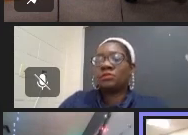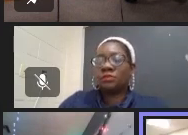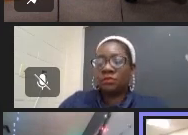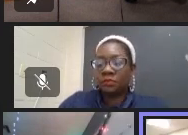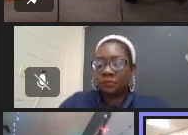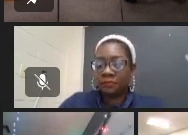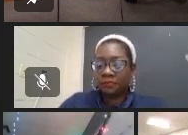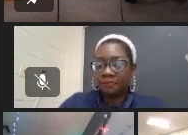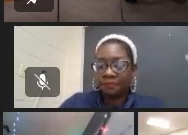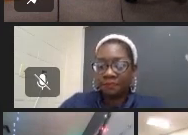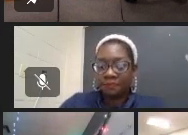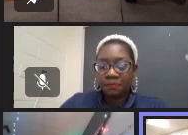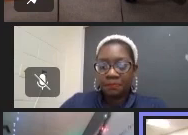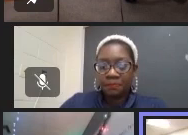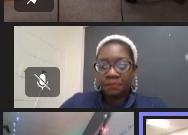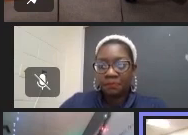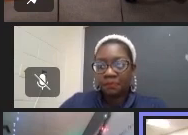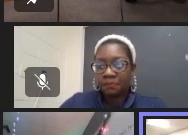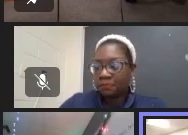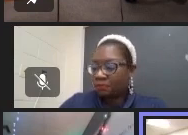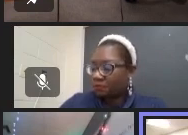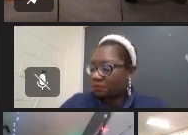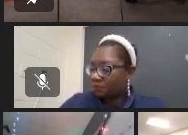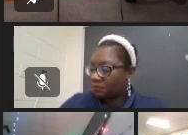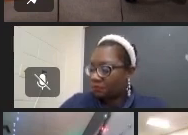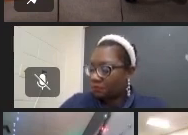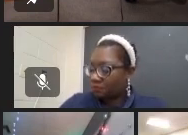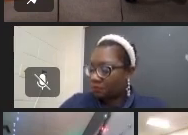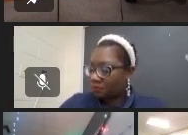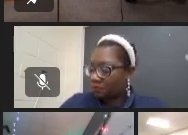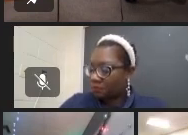Good question. Any other questions?